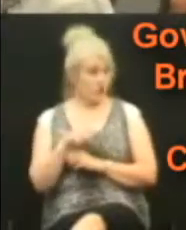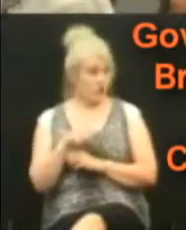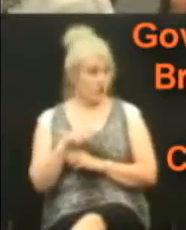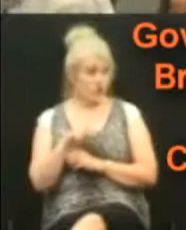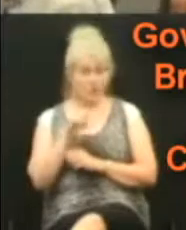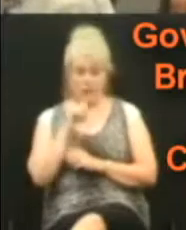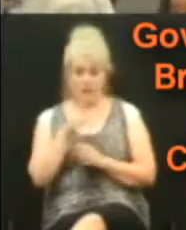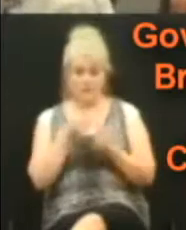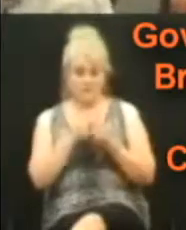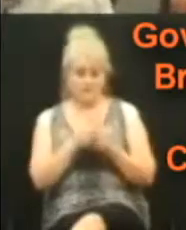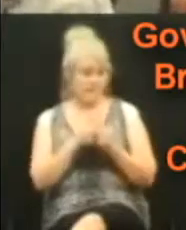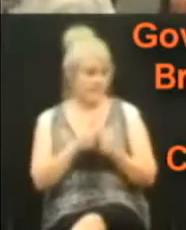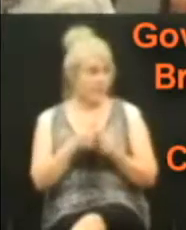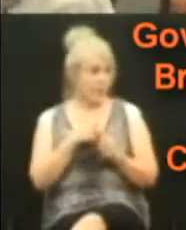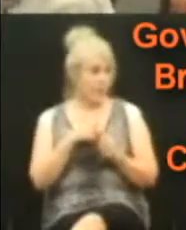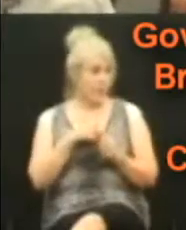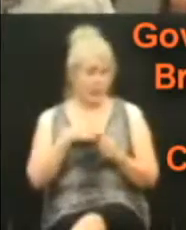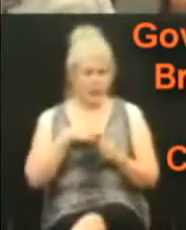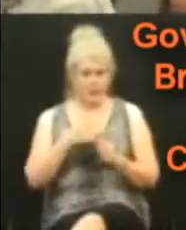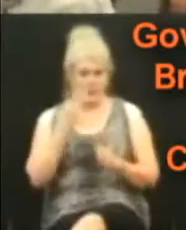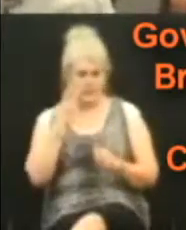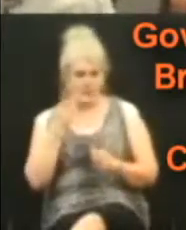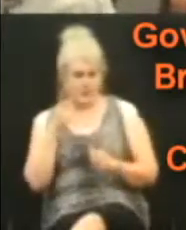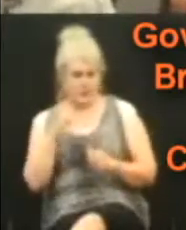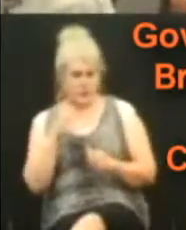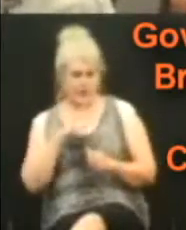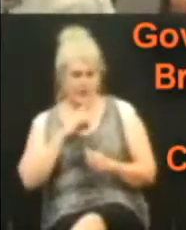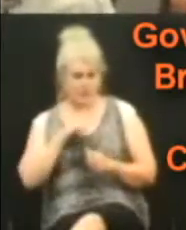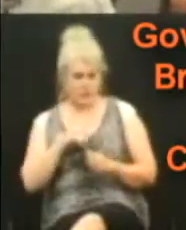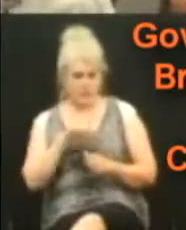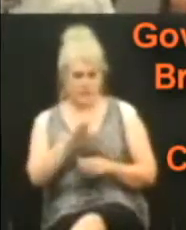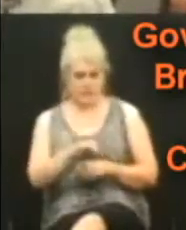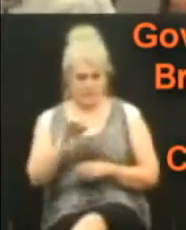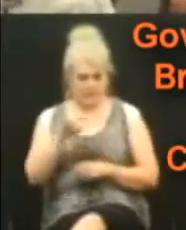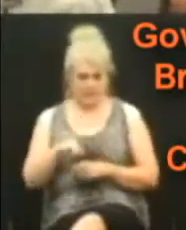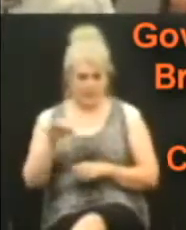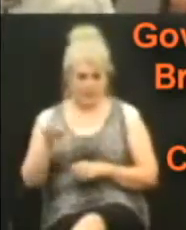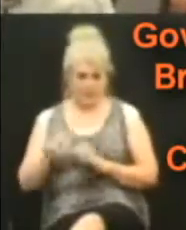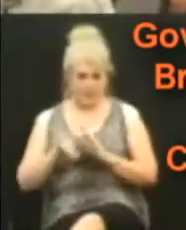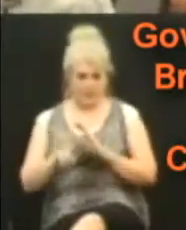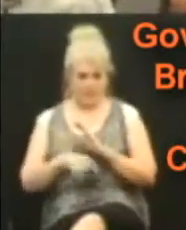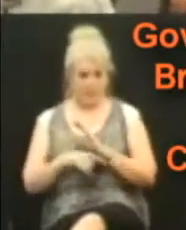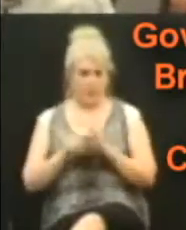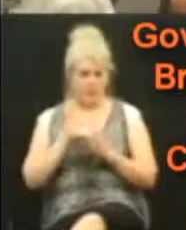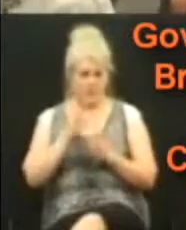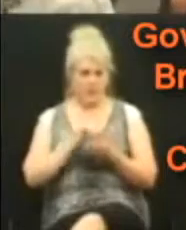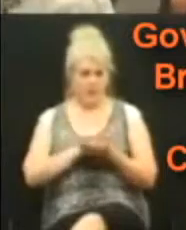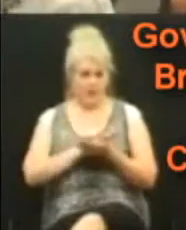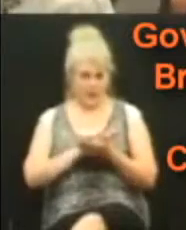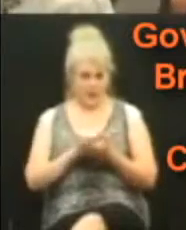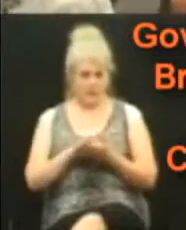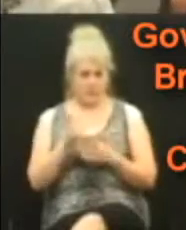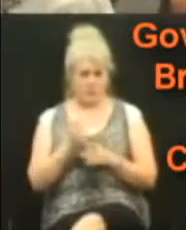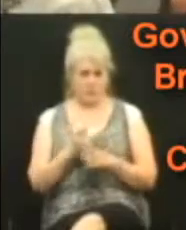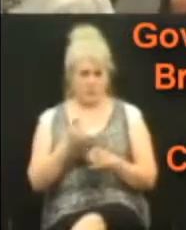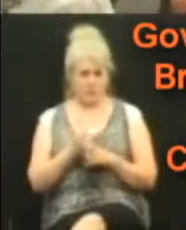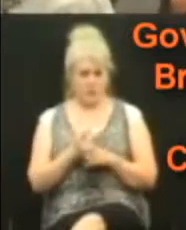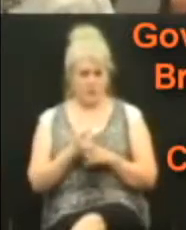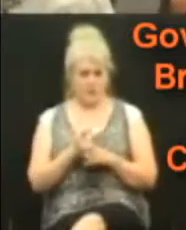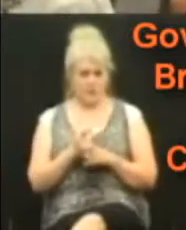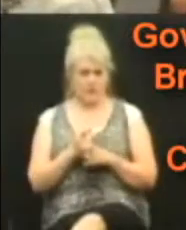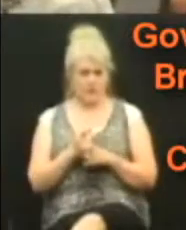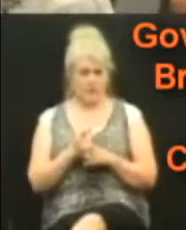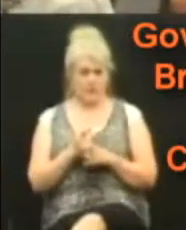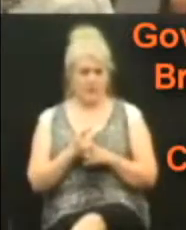still nothing. I'd like to see you out there actually picking some of this stuff up. That would be really nice. That would be a nice appropriate, restitution for